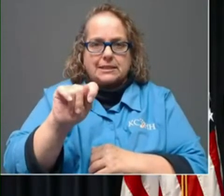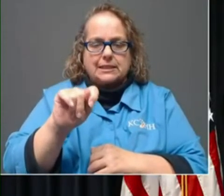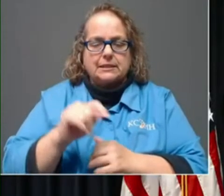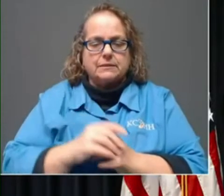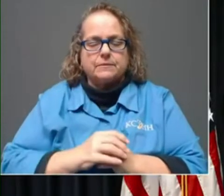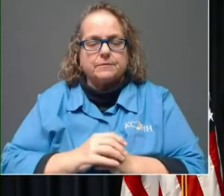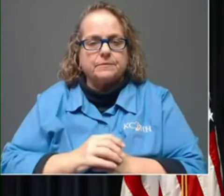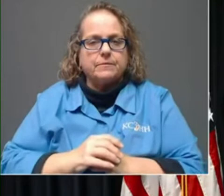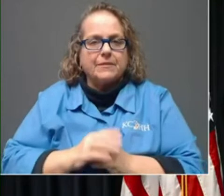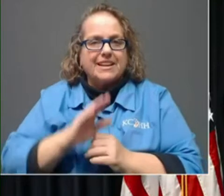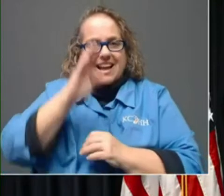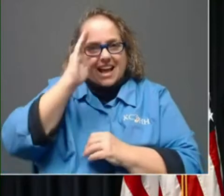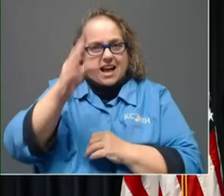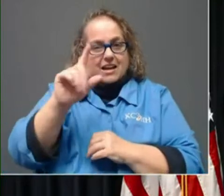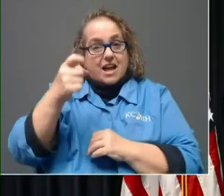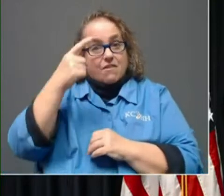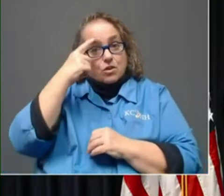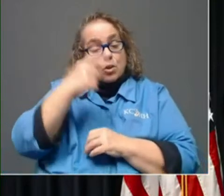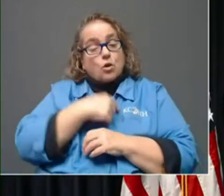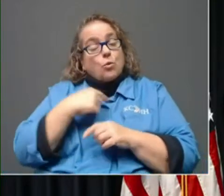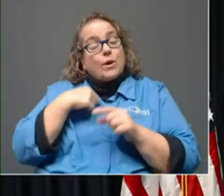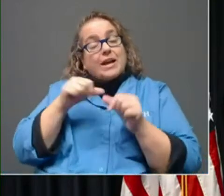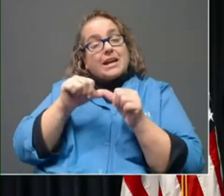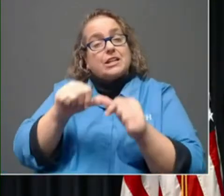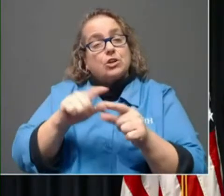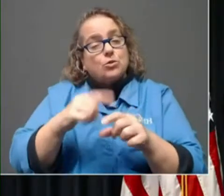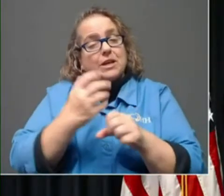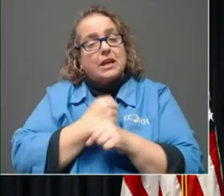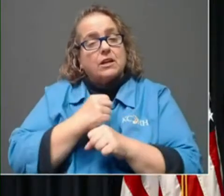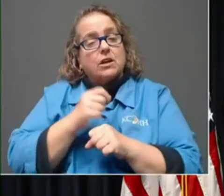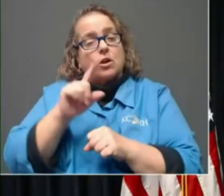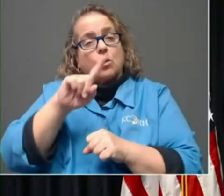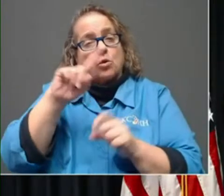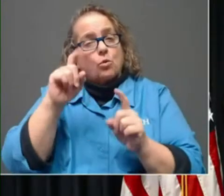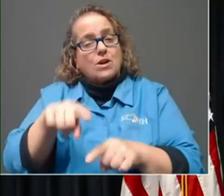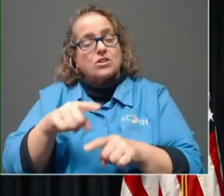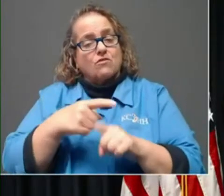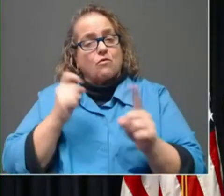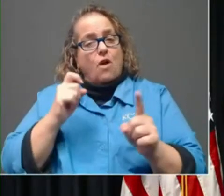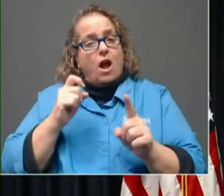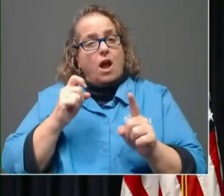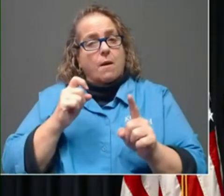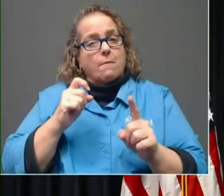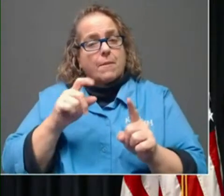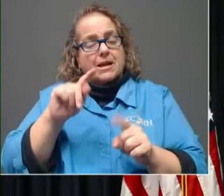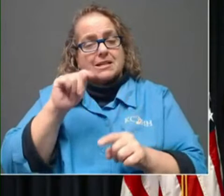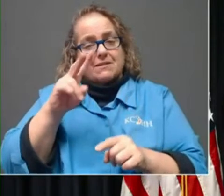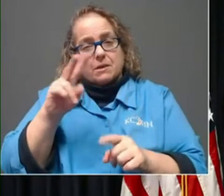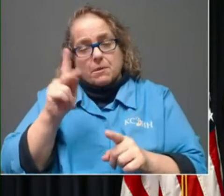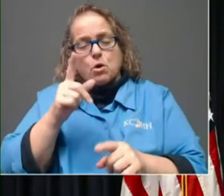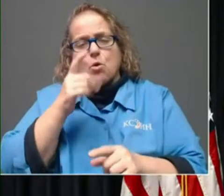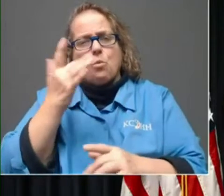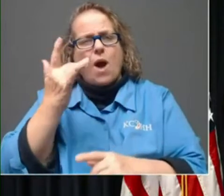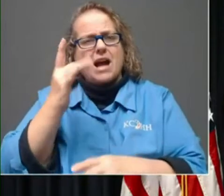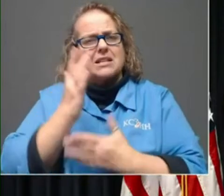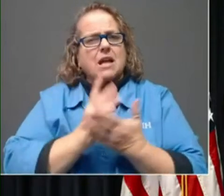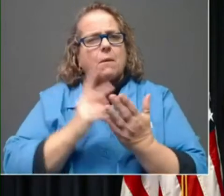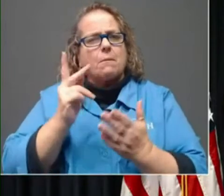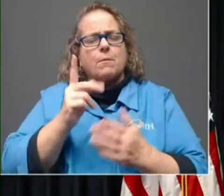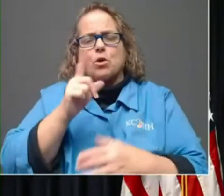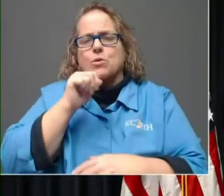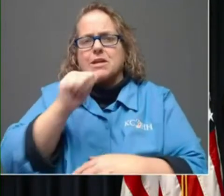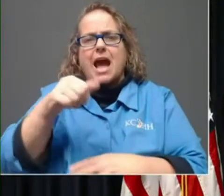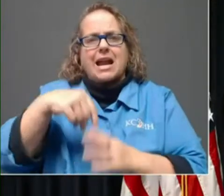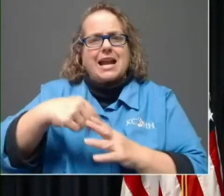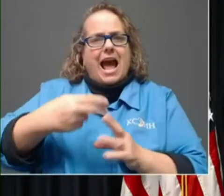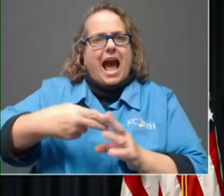Hi, Governor. We continue to get questions from viewers about why some people who are not in those highest priority groups